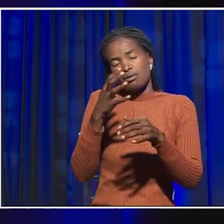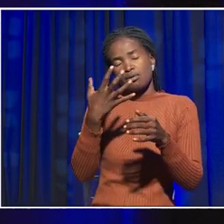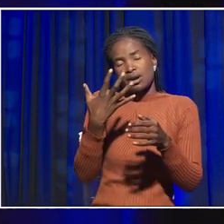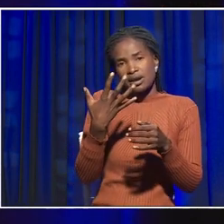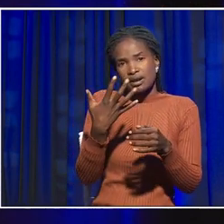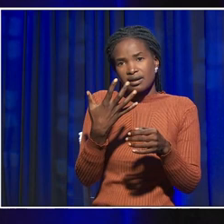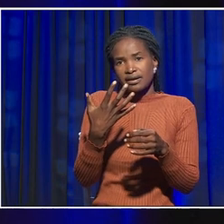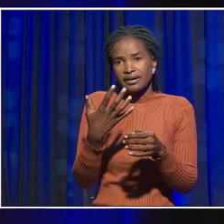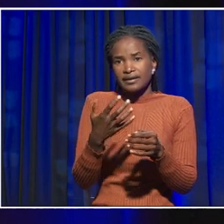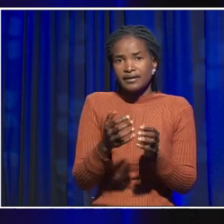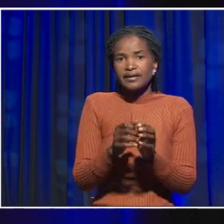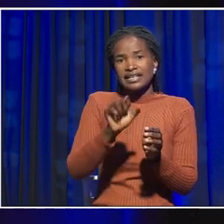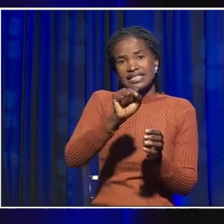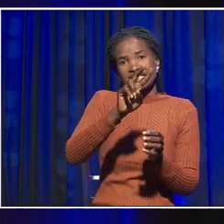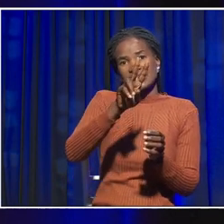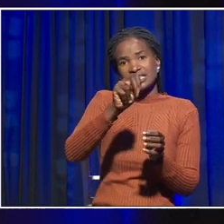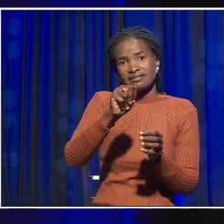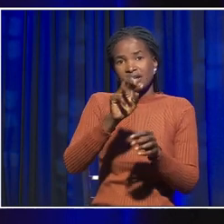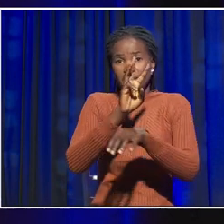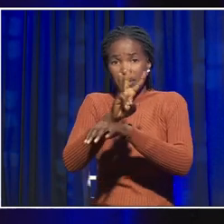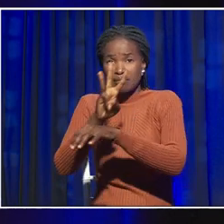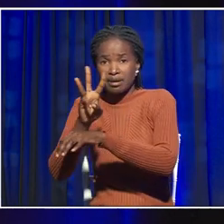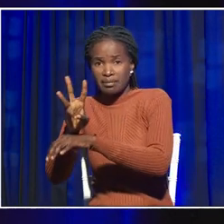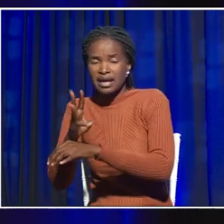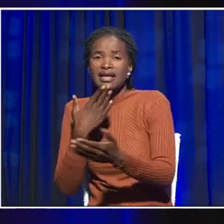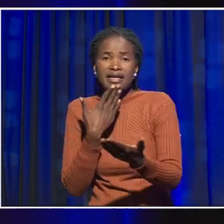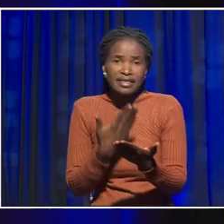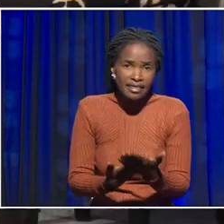on my Sven site. And then I'd like to